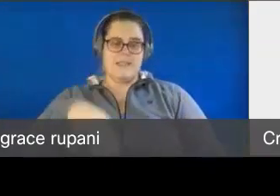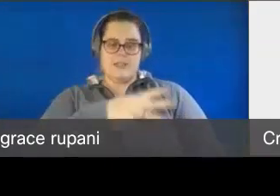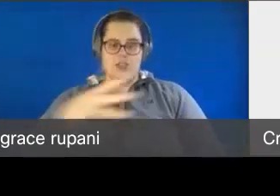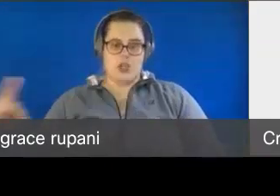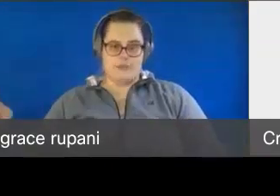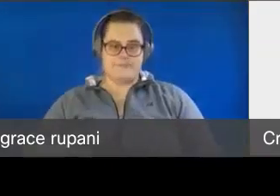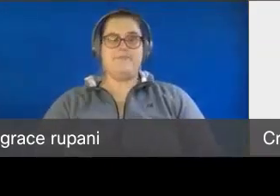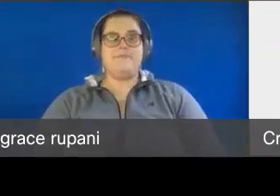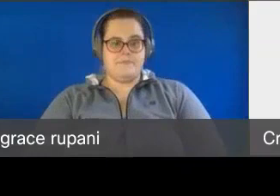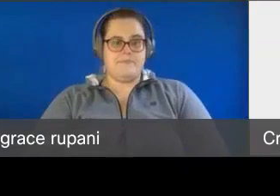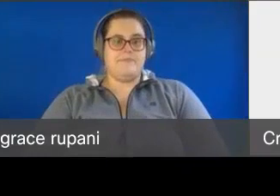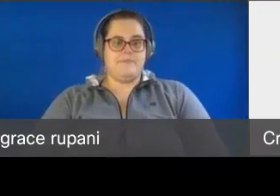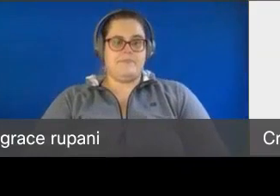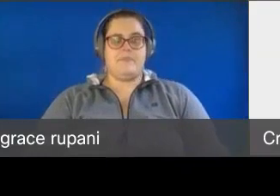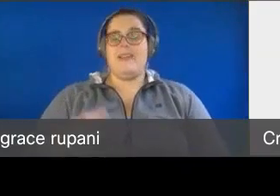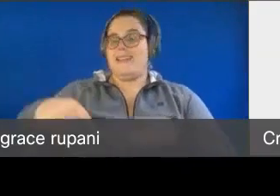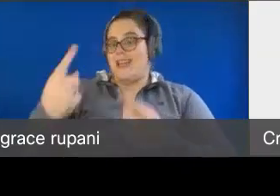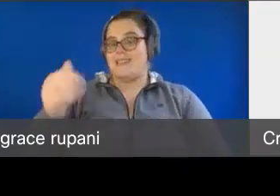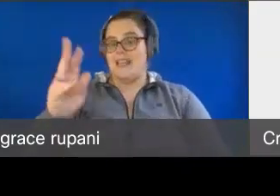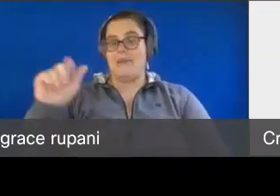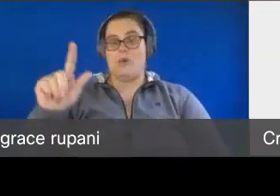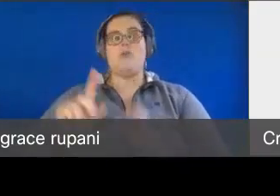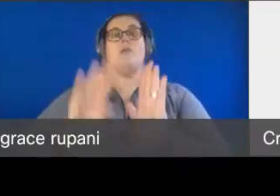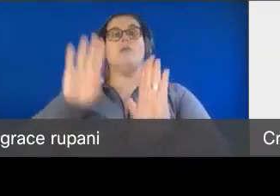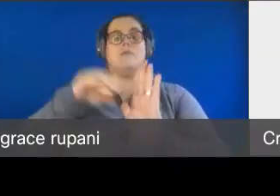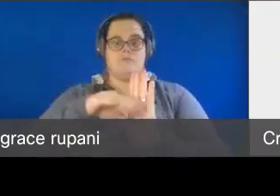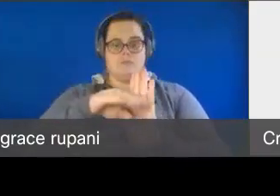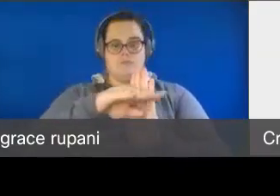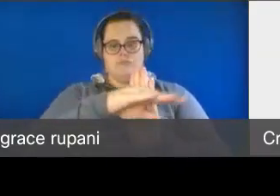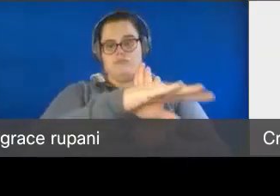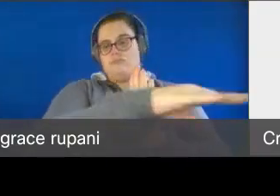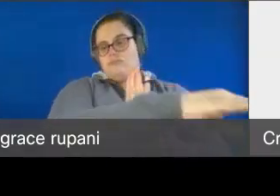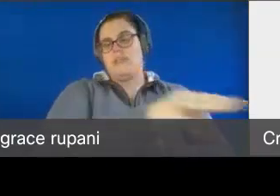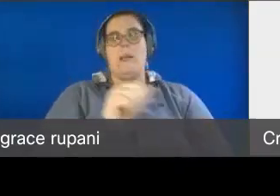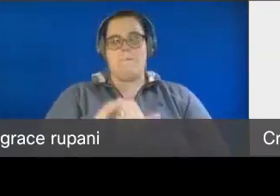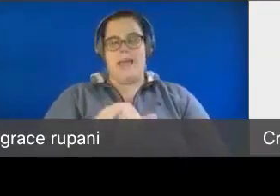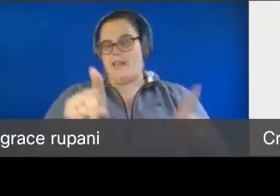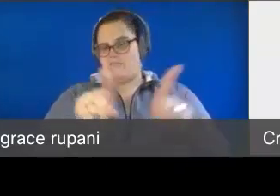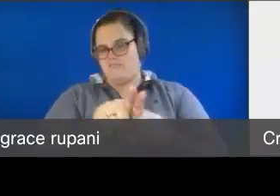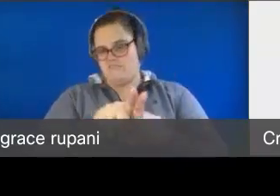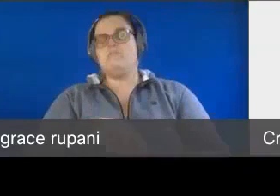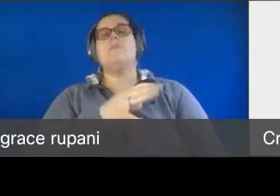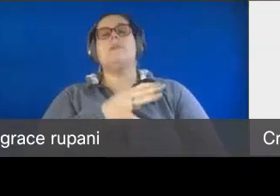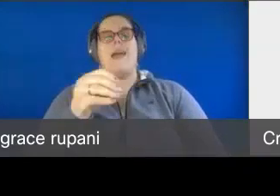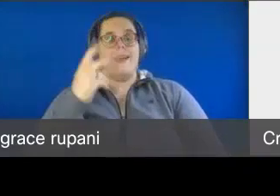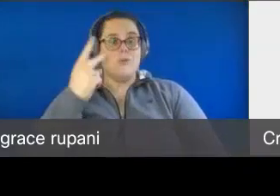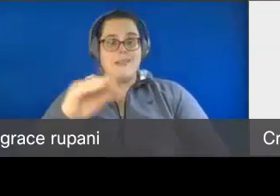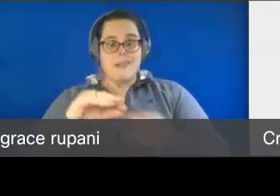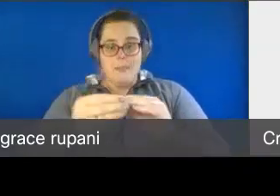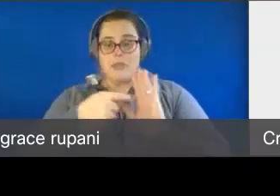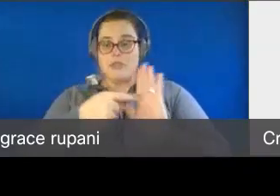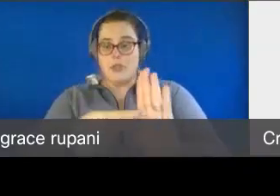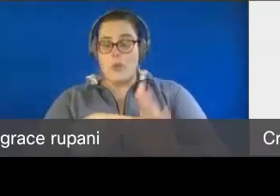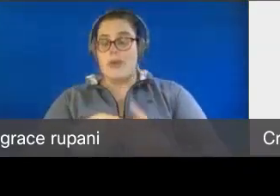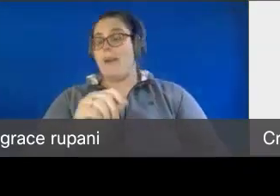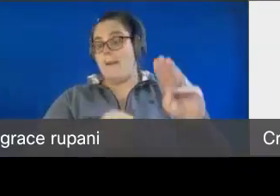We have leveled out since April, and we have pretty much leveled out in May. As you can see, with numbers here show 0 infections for May. The